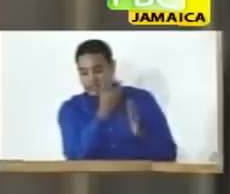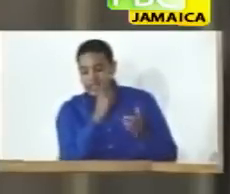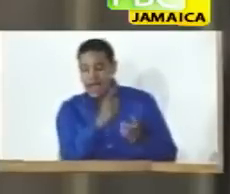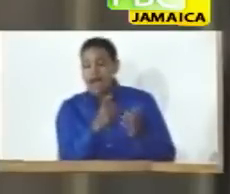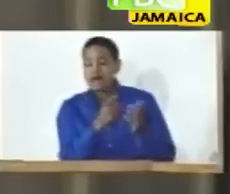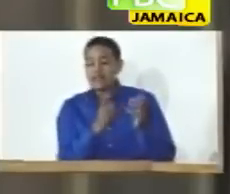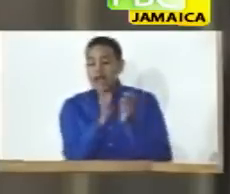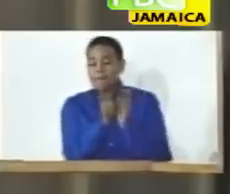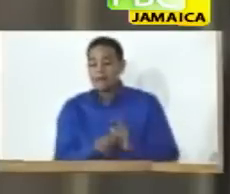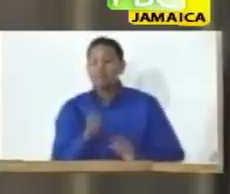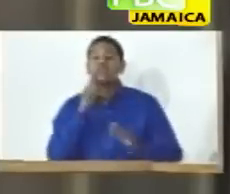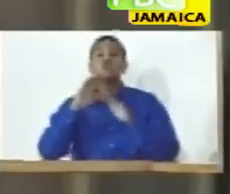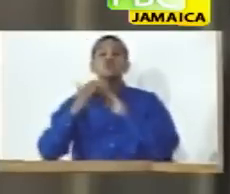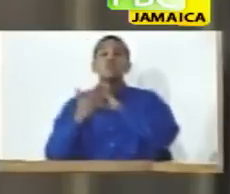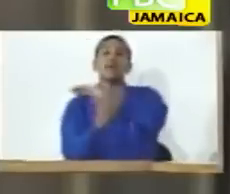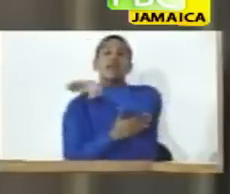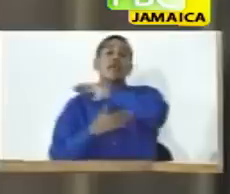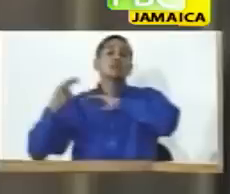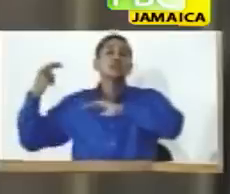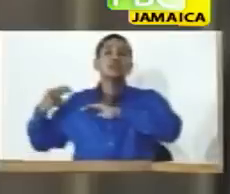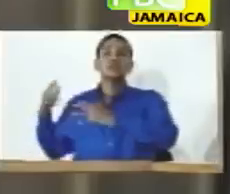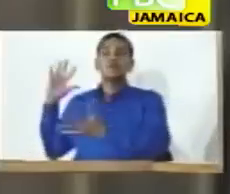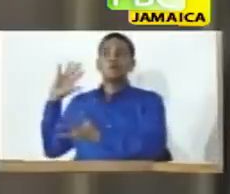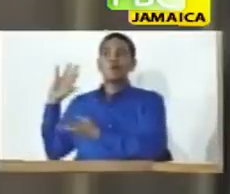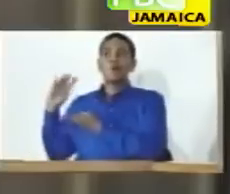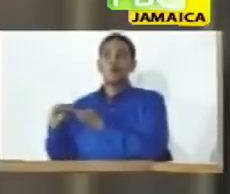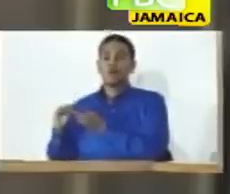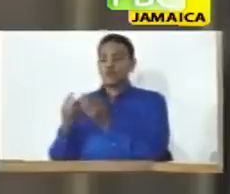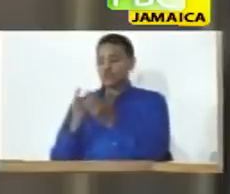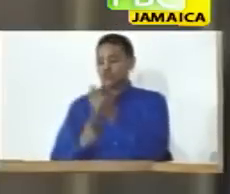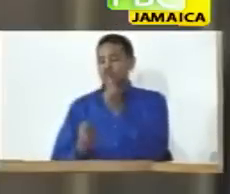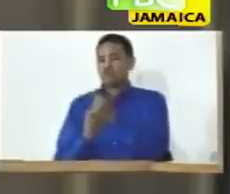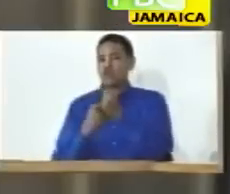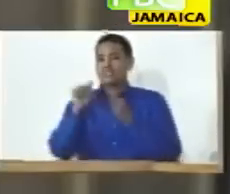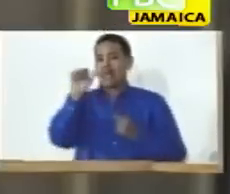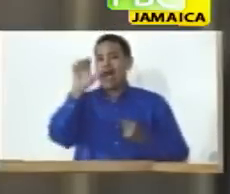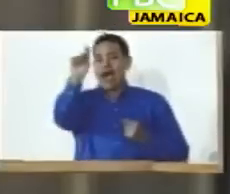amendments to the Jamaica National Heritage Trust Act.